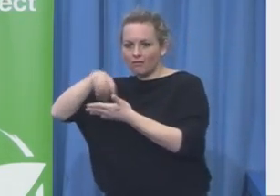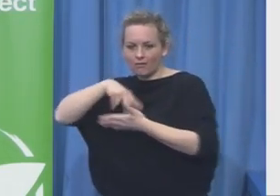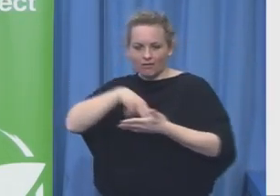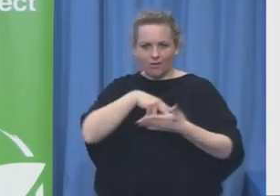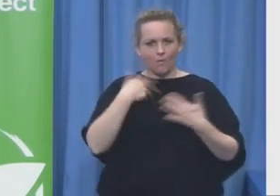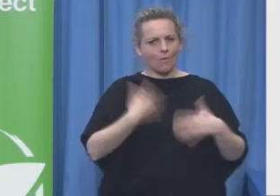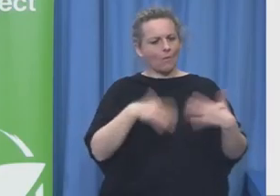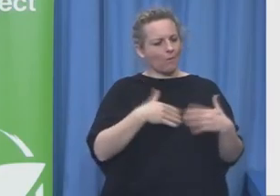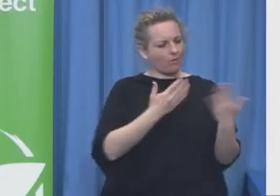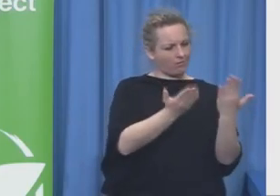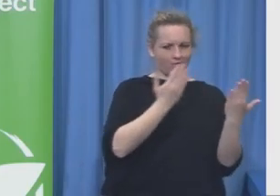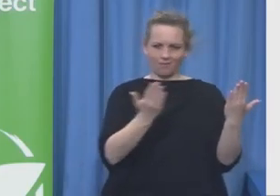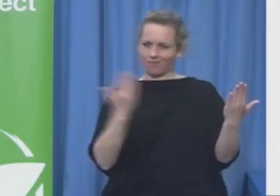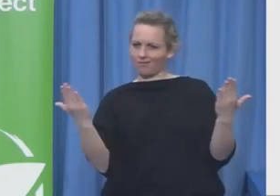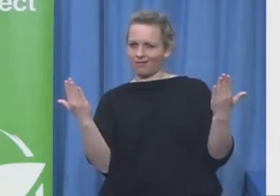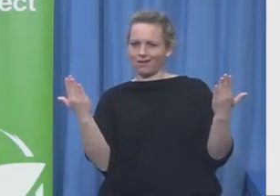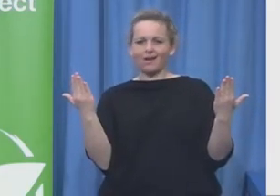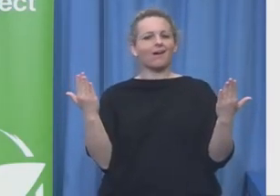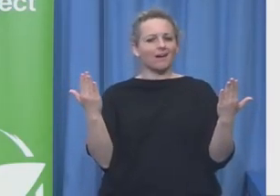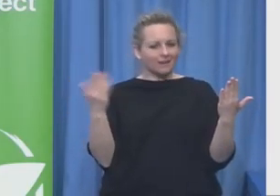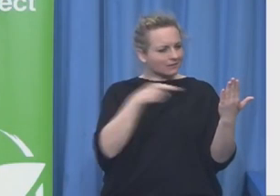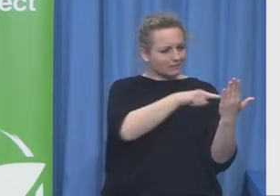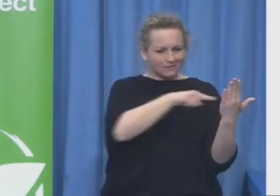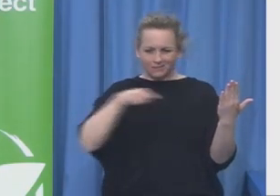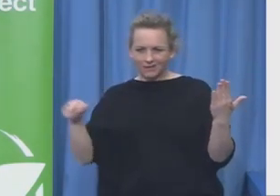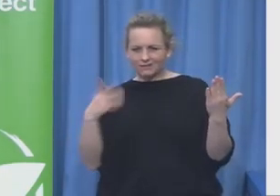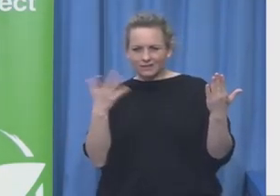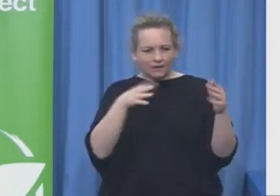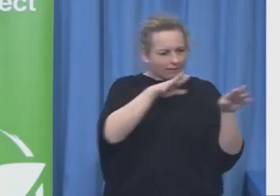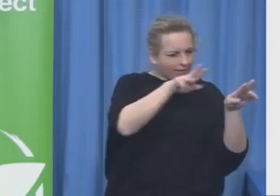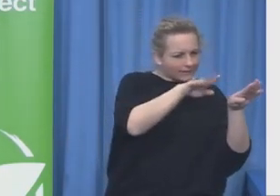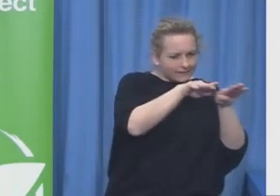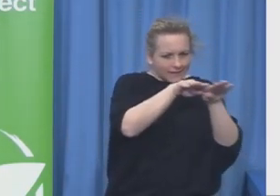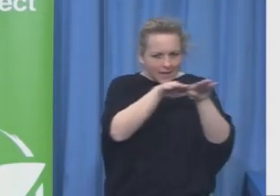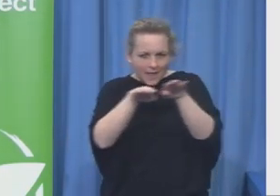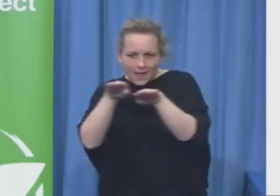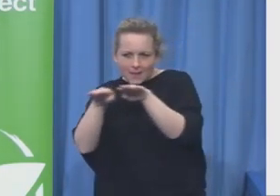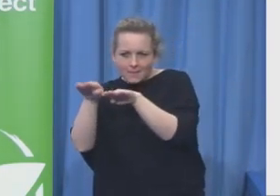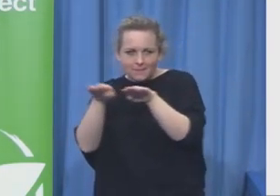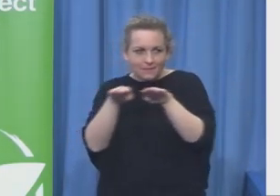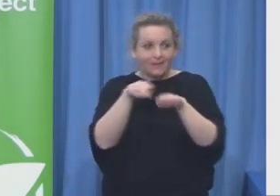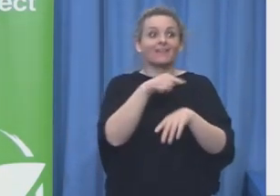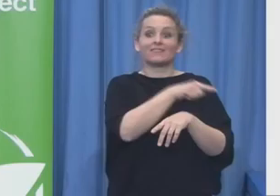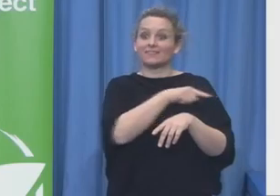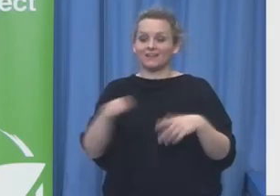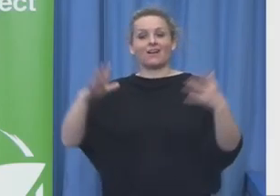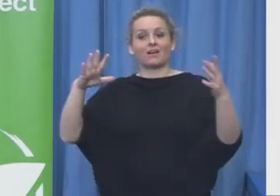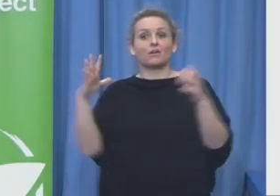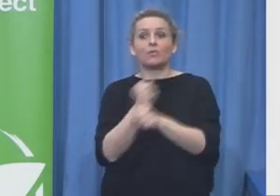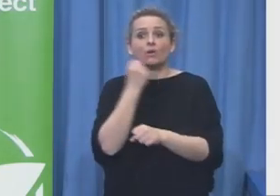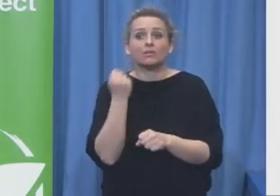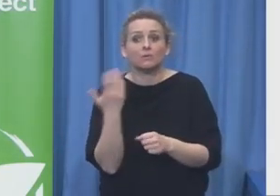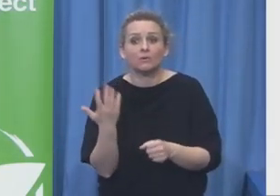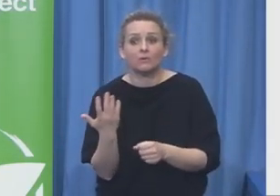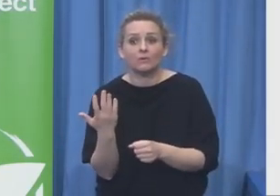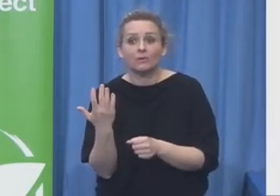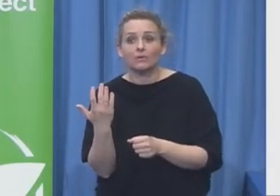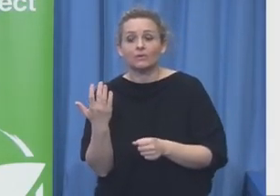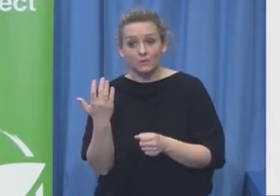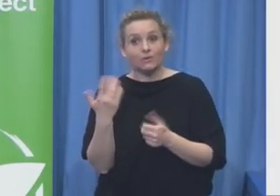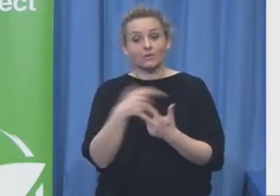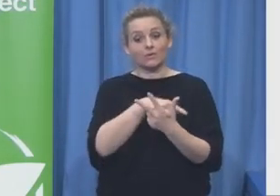common features that I think contributed to their success. And so what I would like to do is just share maybe three of those